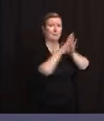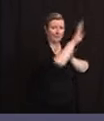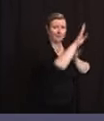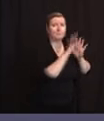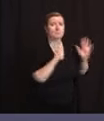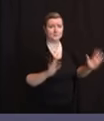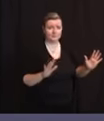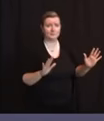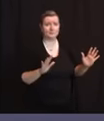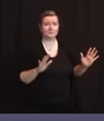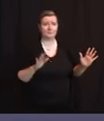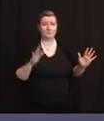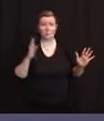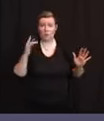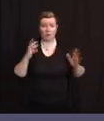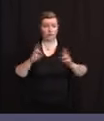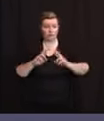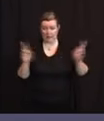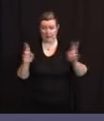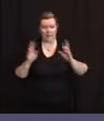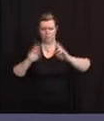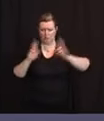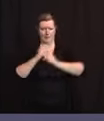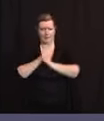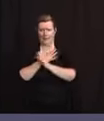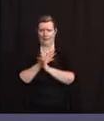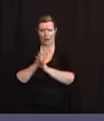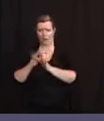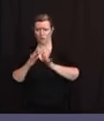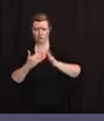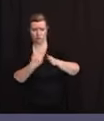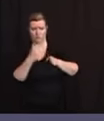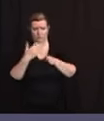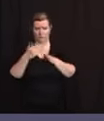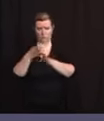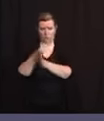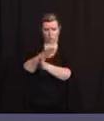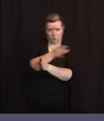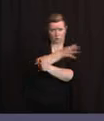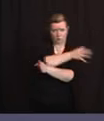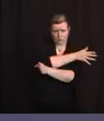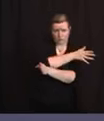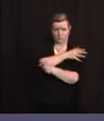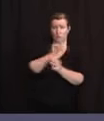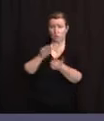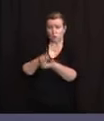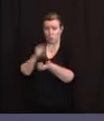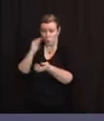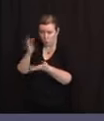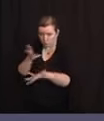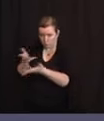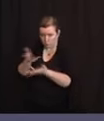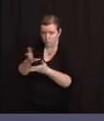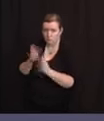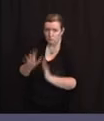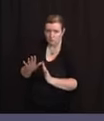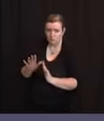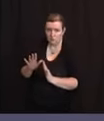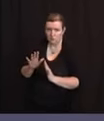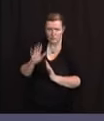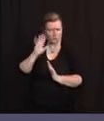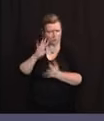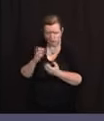has been providing guidance and support to long-term care facilities throughout this outbreak, and we stand ready to support them through